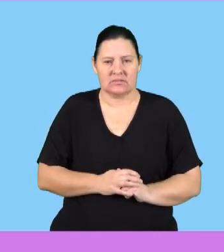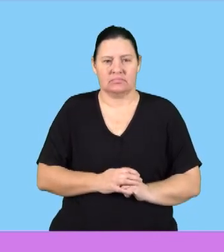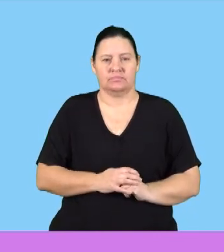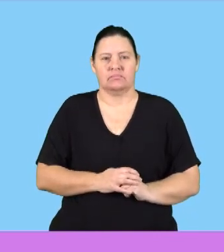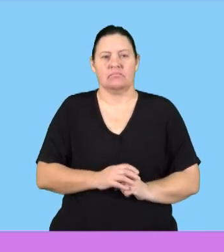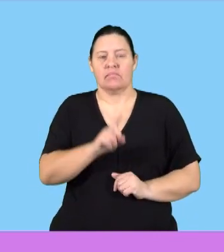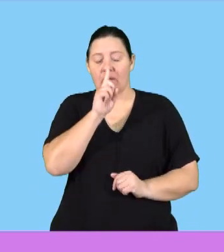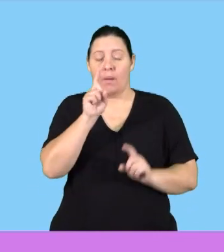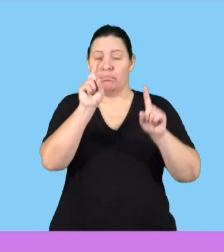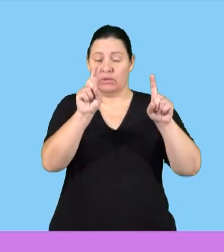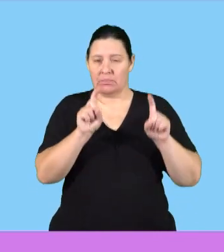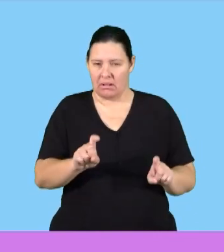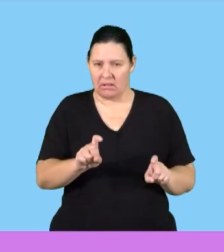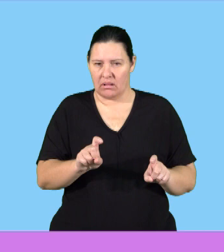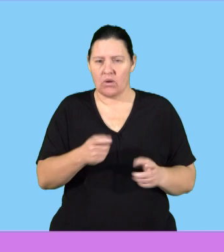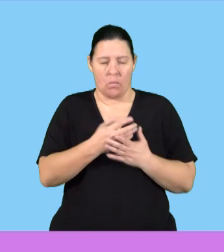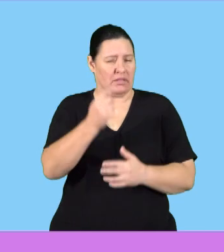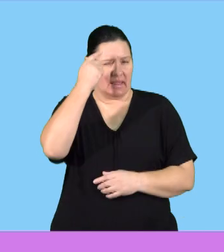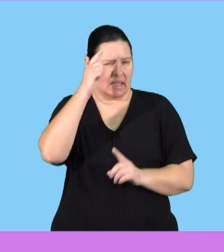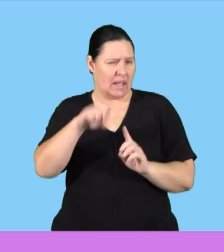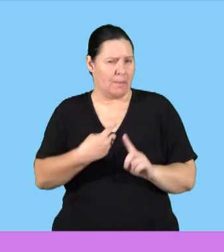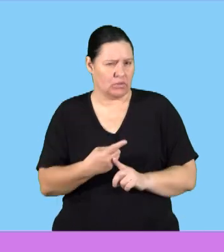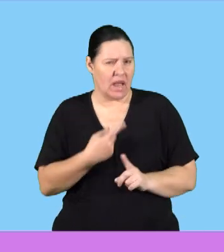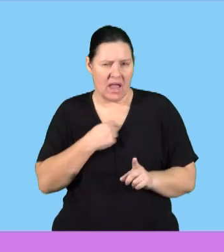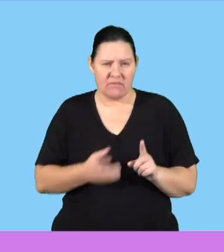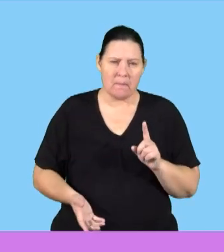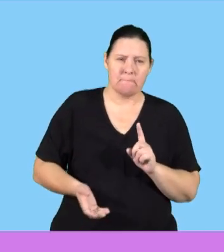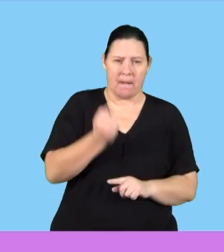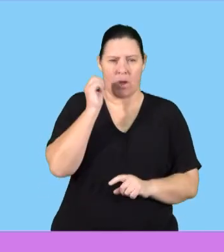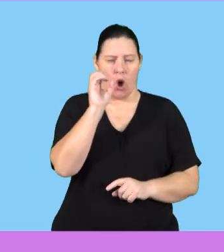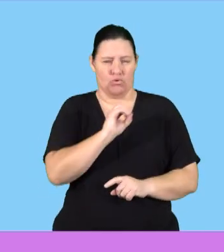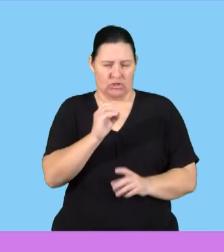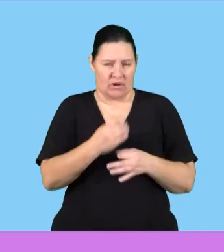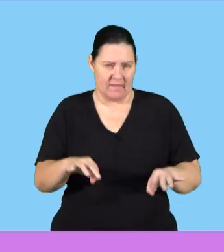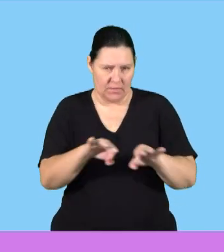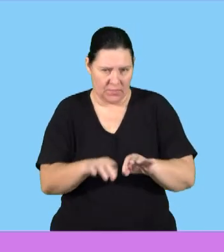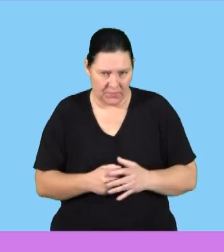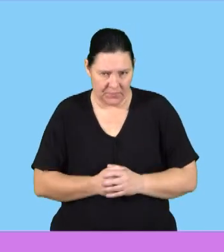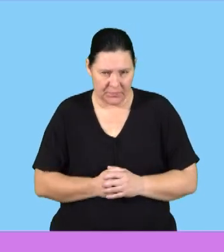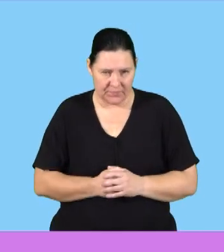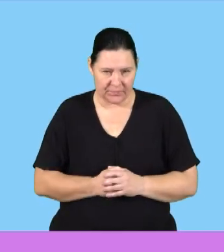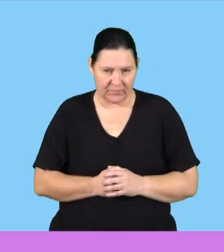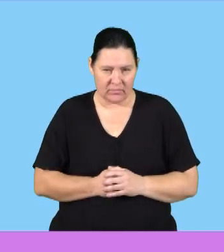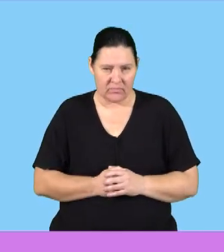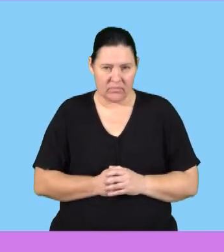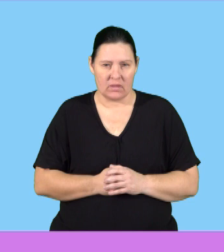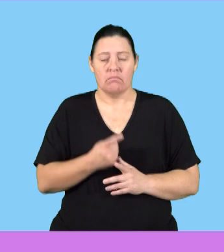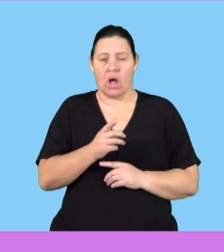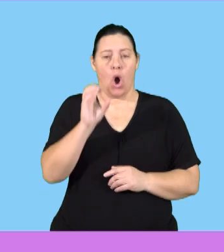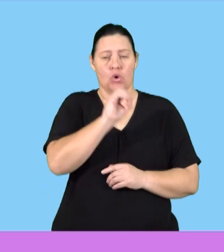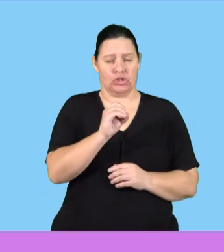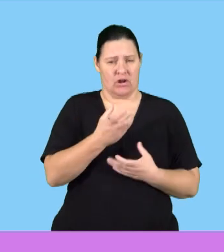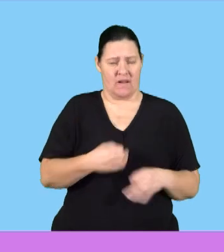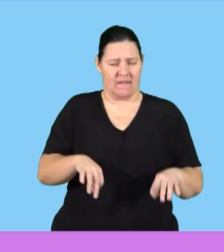Okay, let us have a look at principles that we need to consider as we determine the original value.